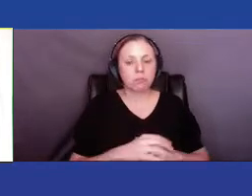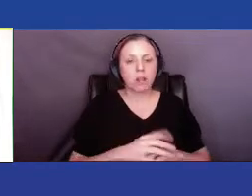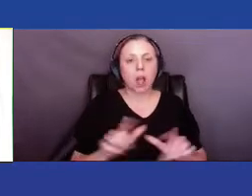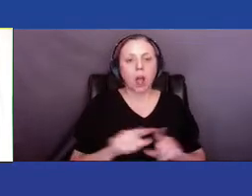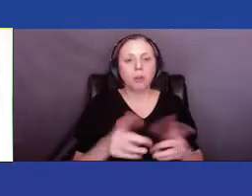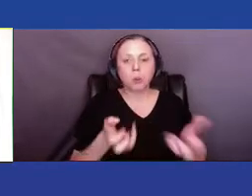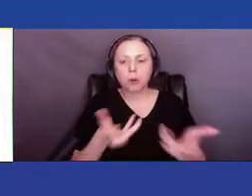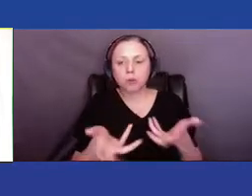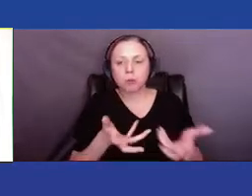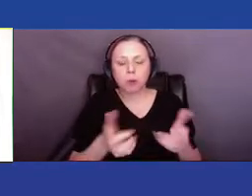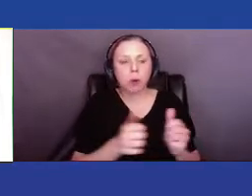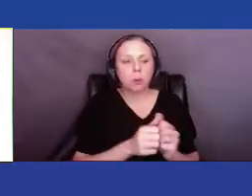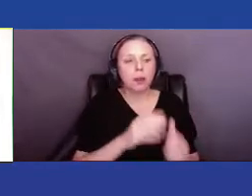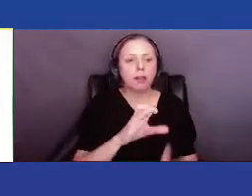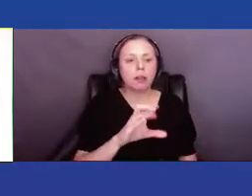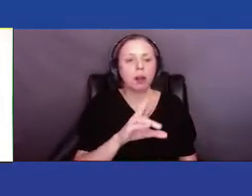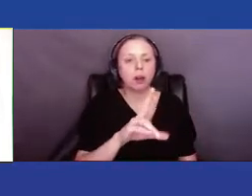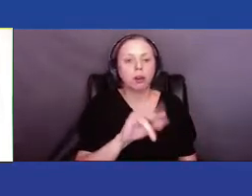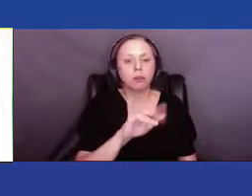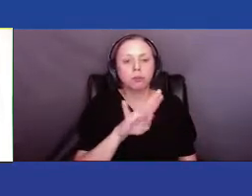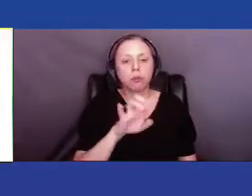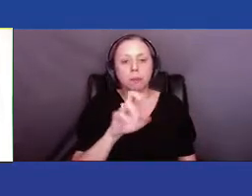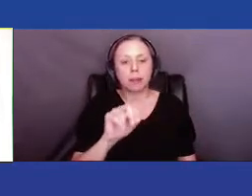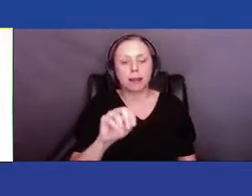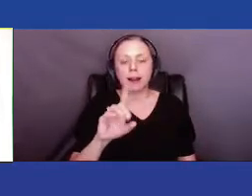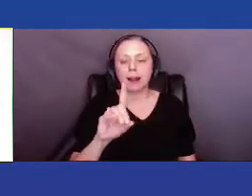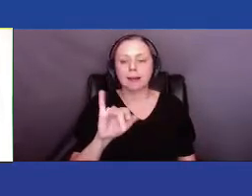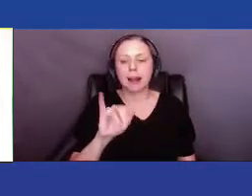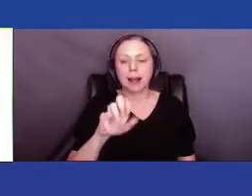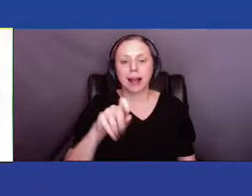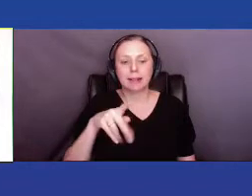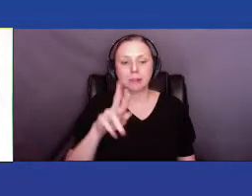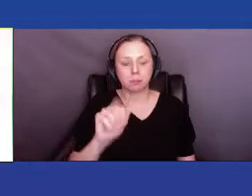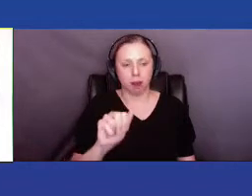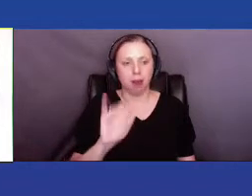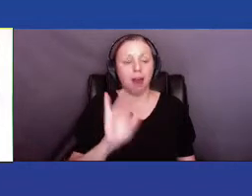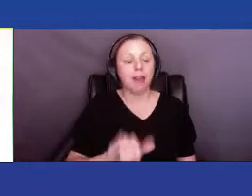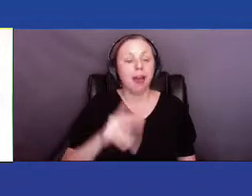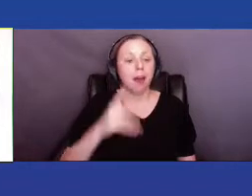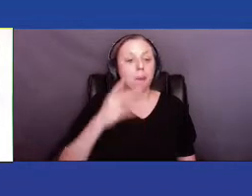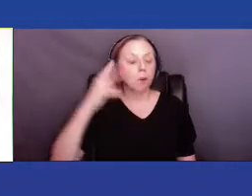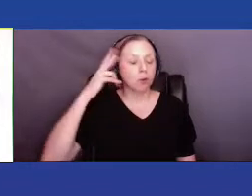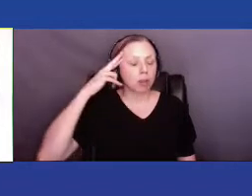engage with the Caribbean diaspora. This is a Puerto Rican